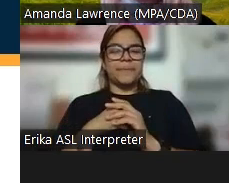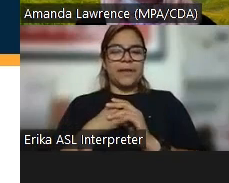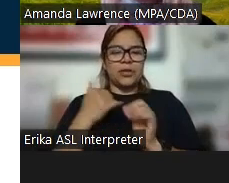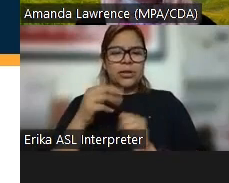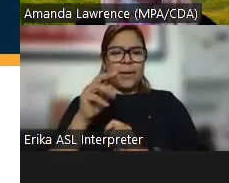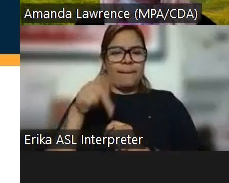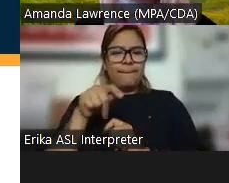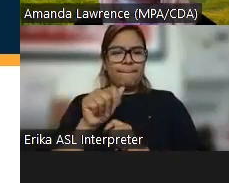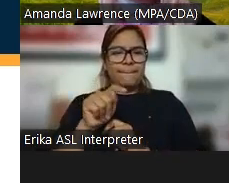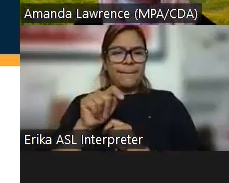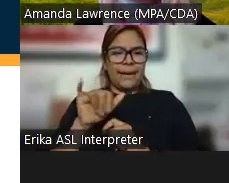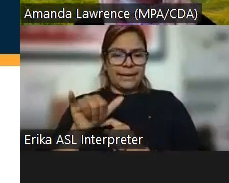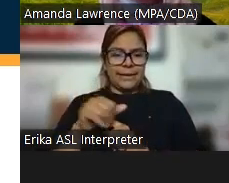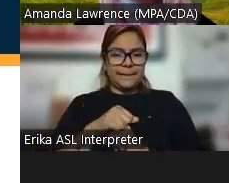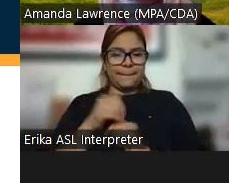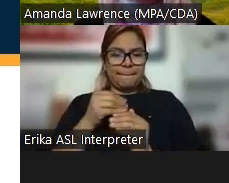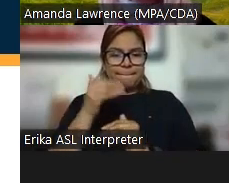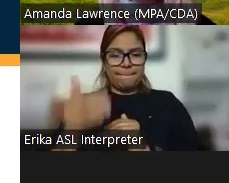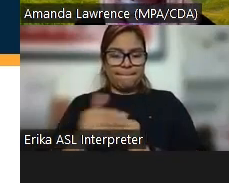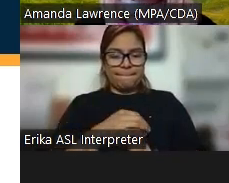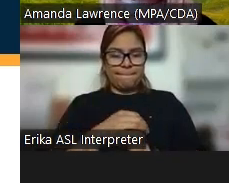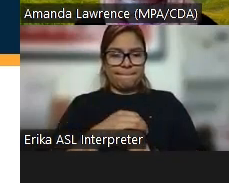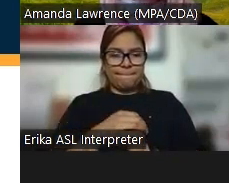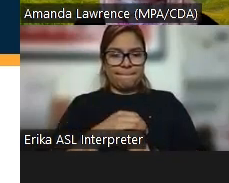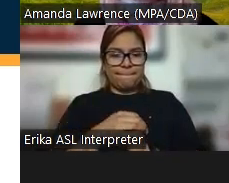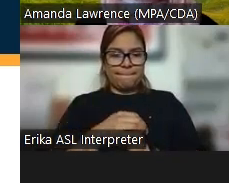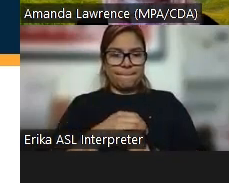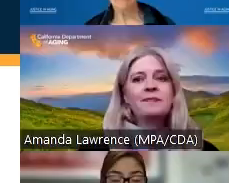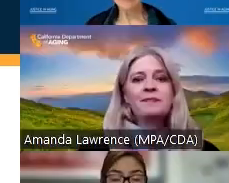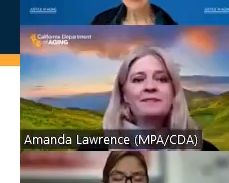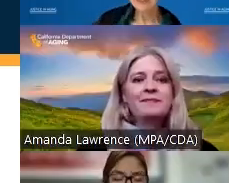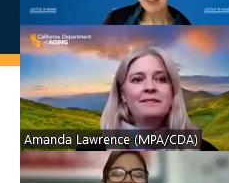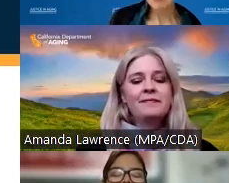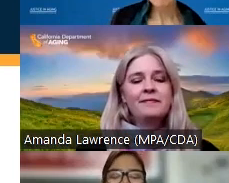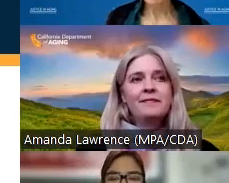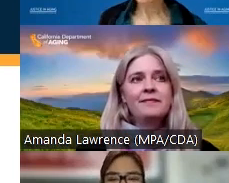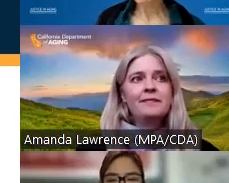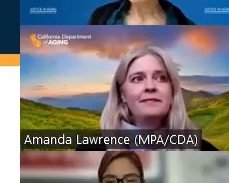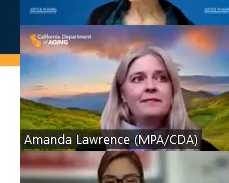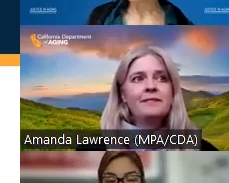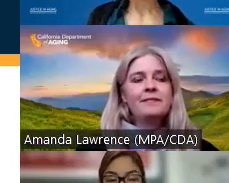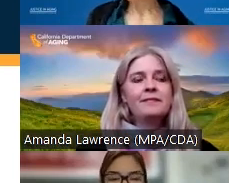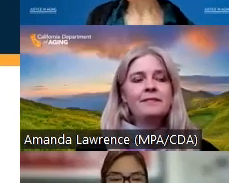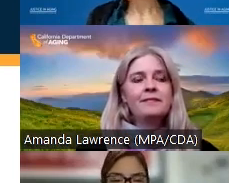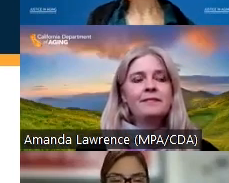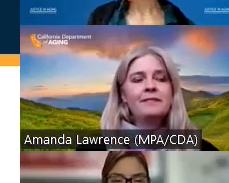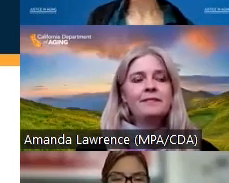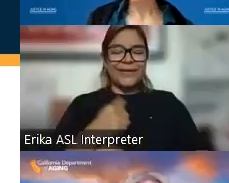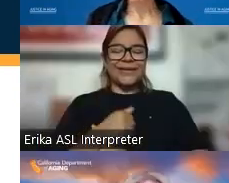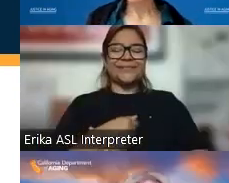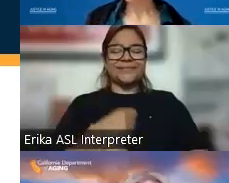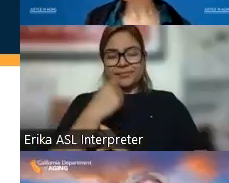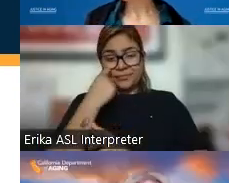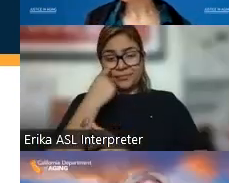I believe, to move us on to the next agenda item. Thank you, Amanda. Good morning. Welcome, everyone. It's